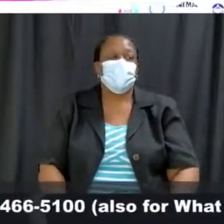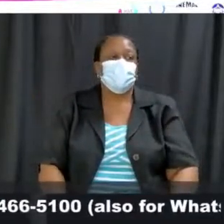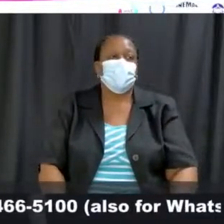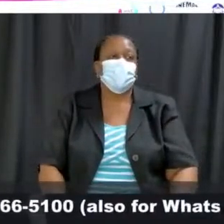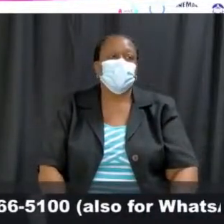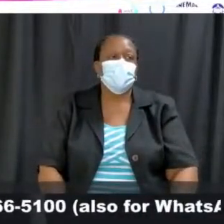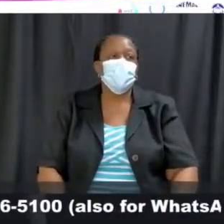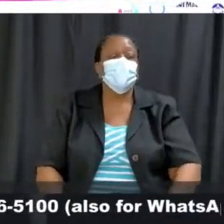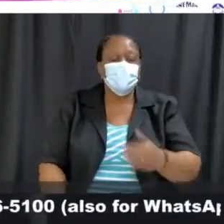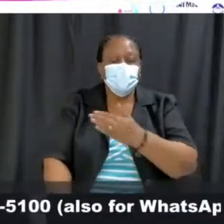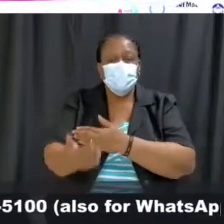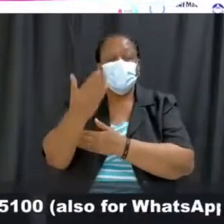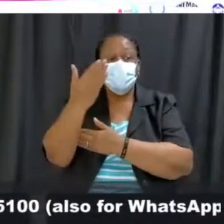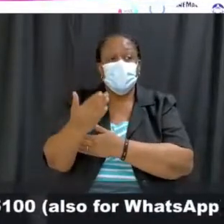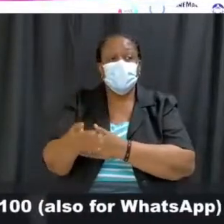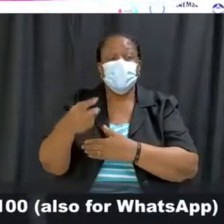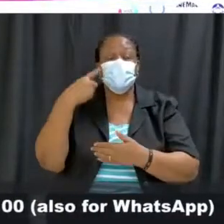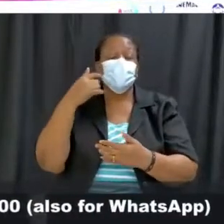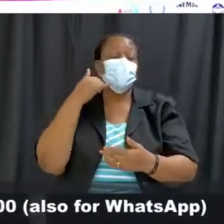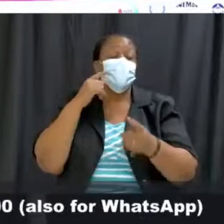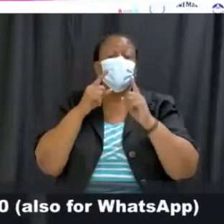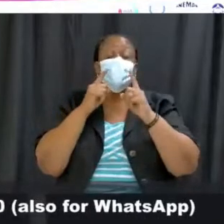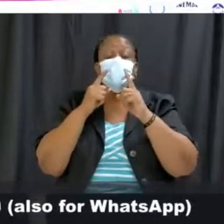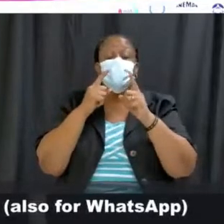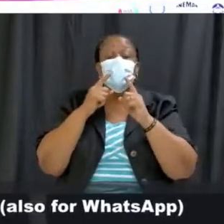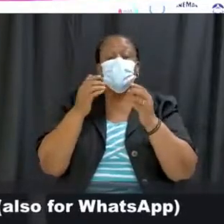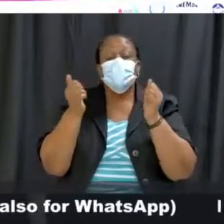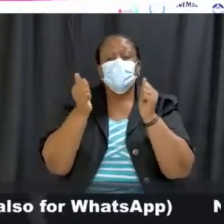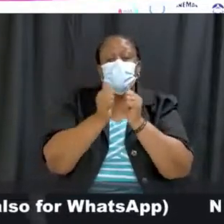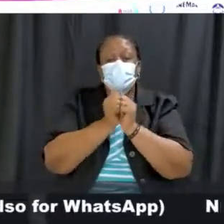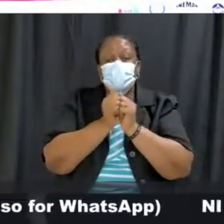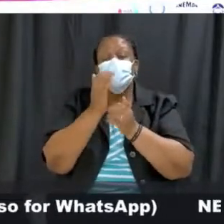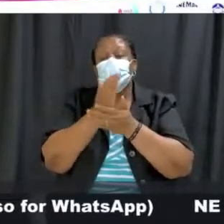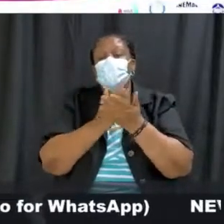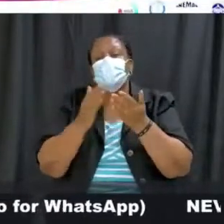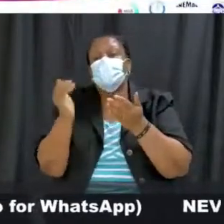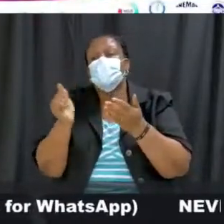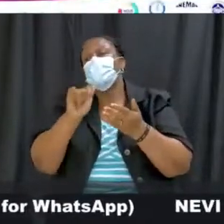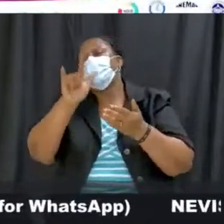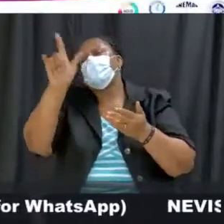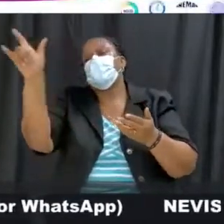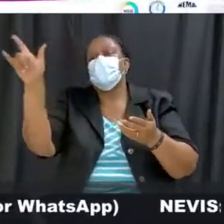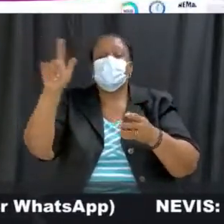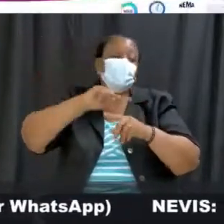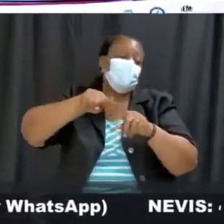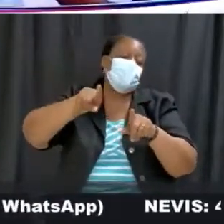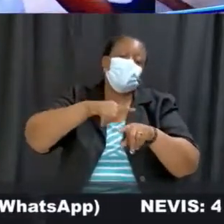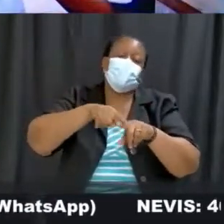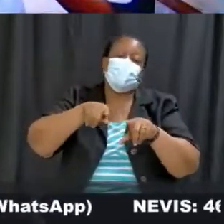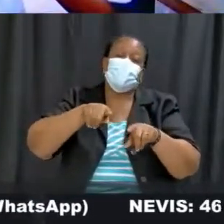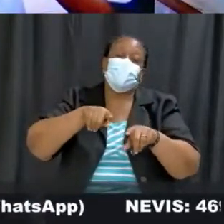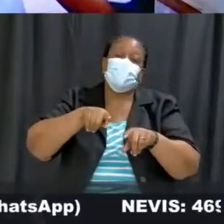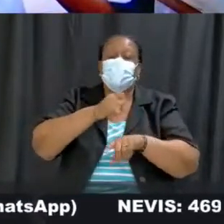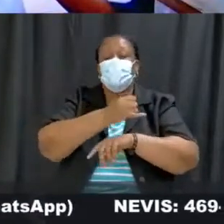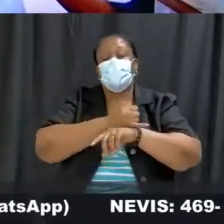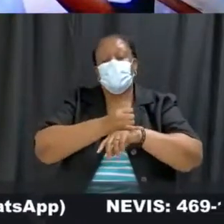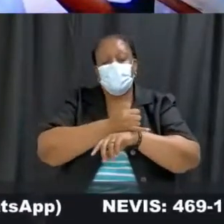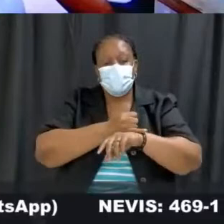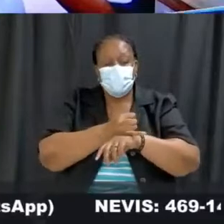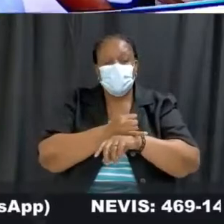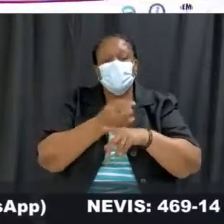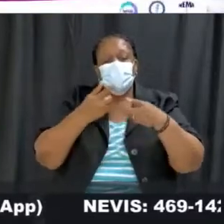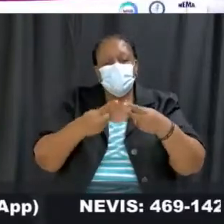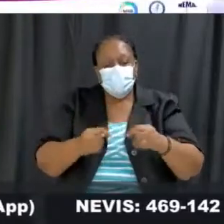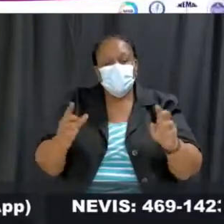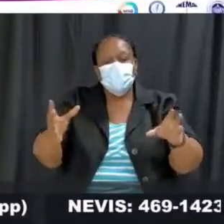was in conversation with an ambassador in another Caribbean territory